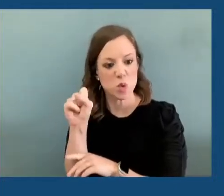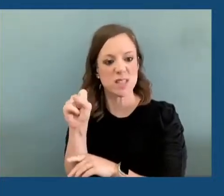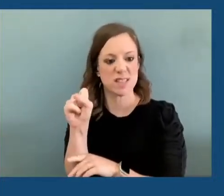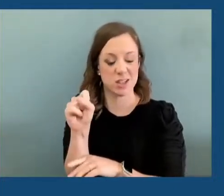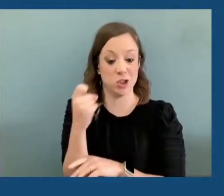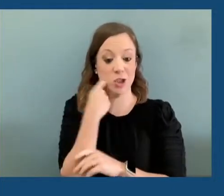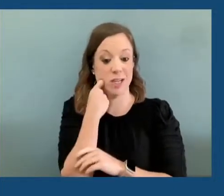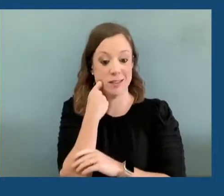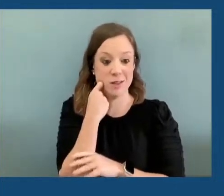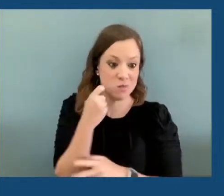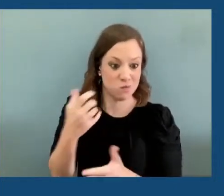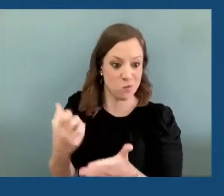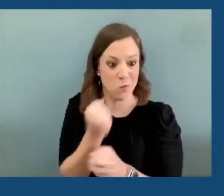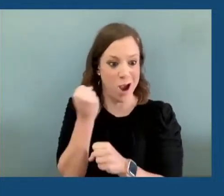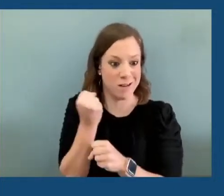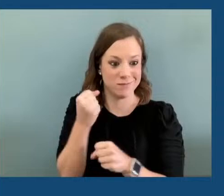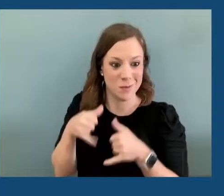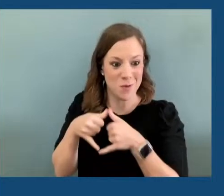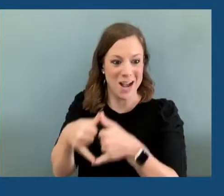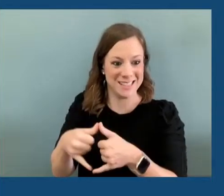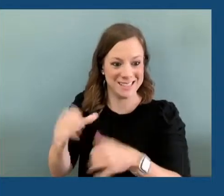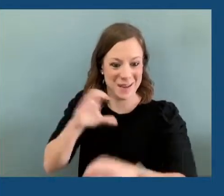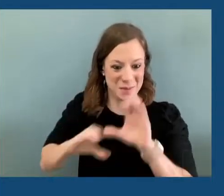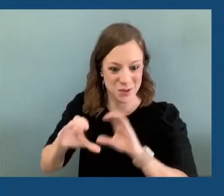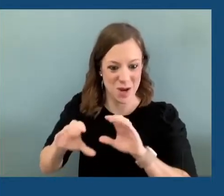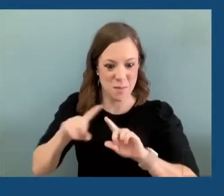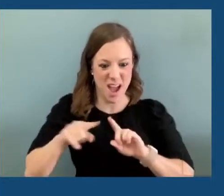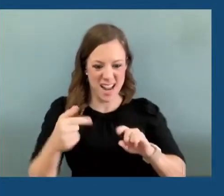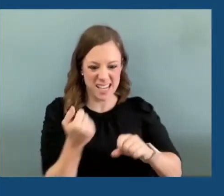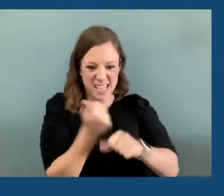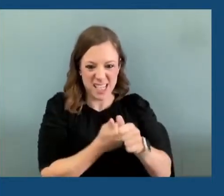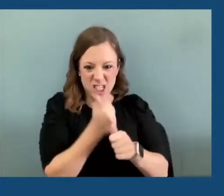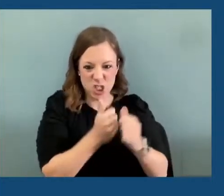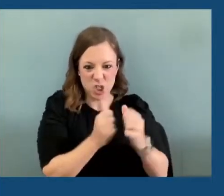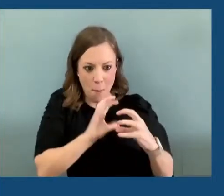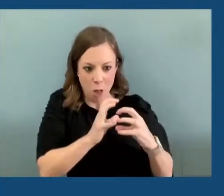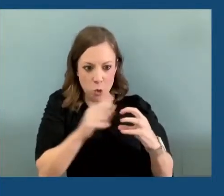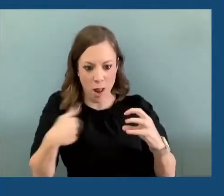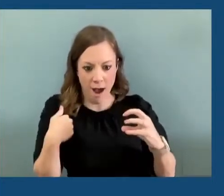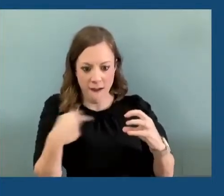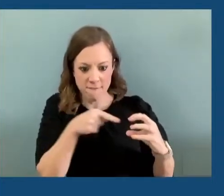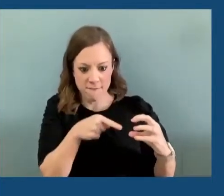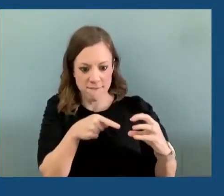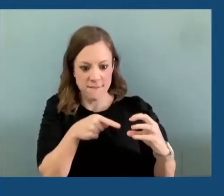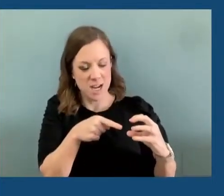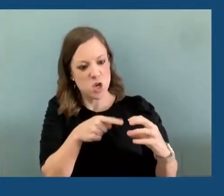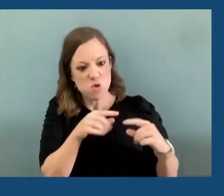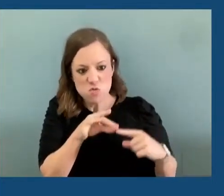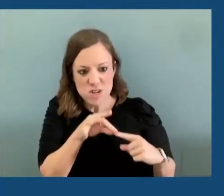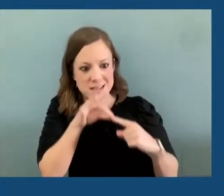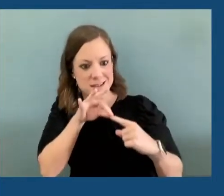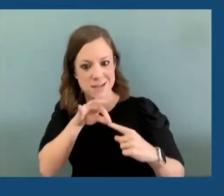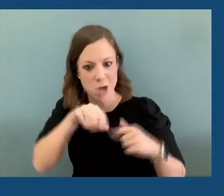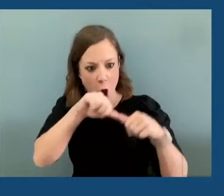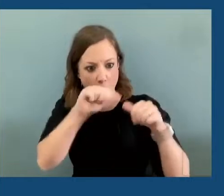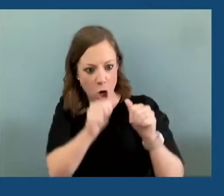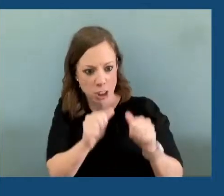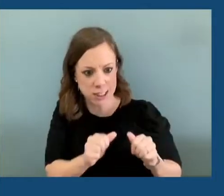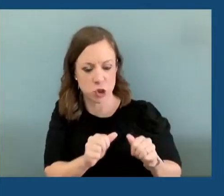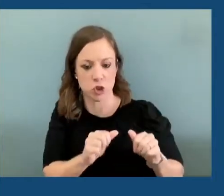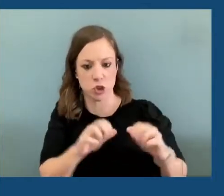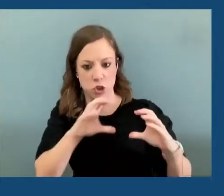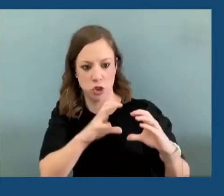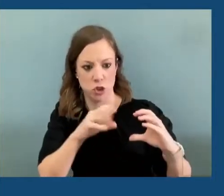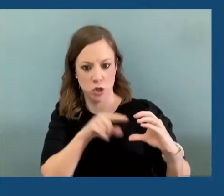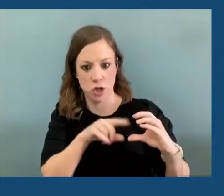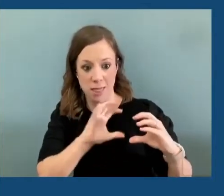these unique molecular architecture, implications of which I'll mention in a moment. So this beautiful molecule over here is a